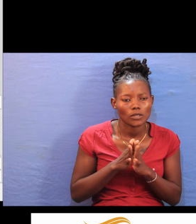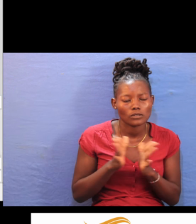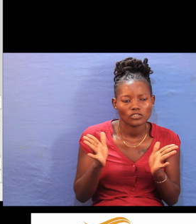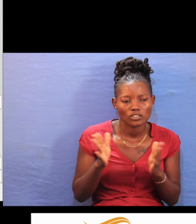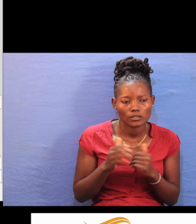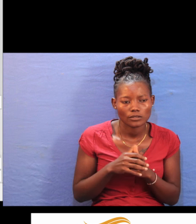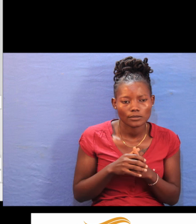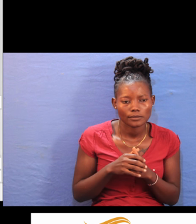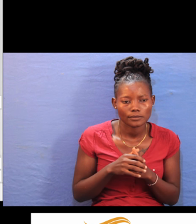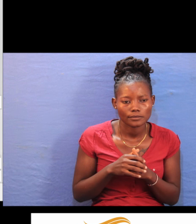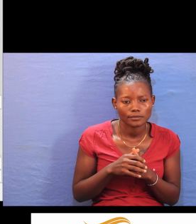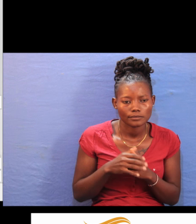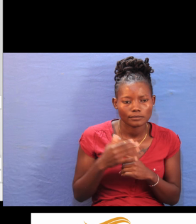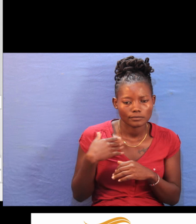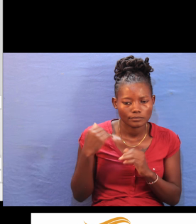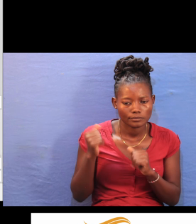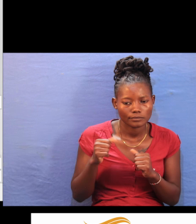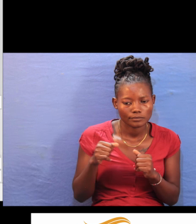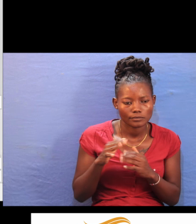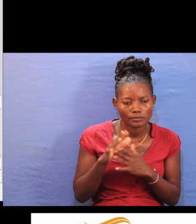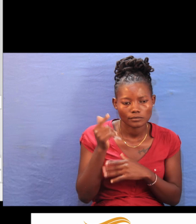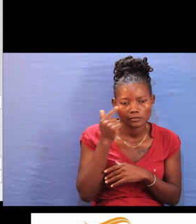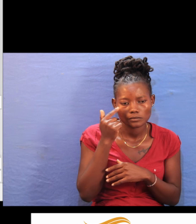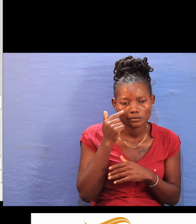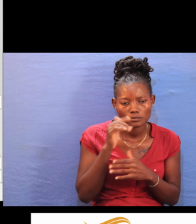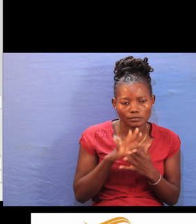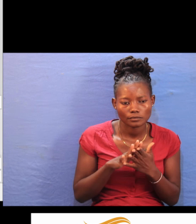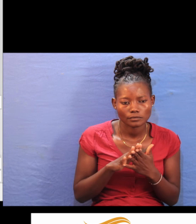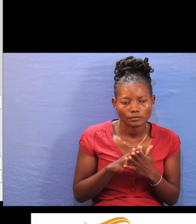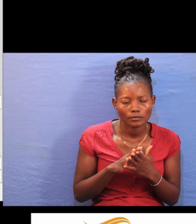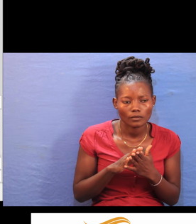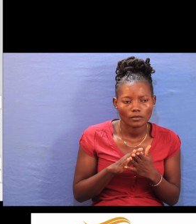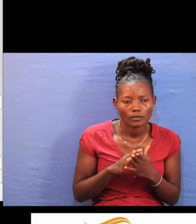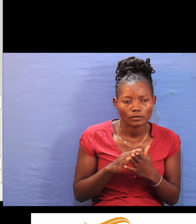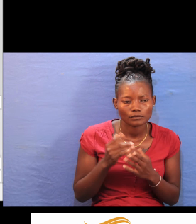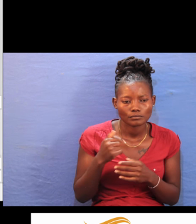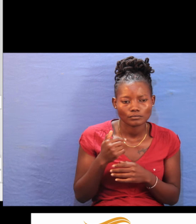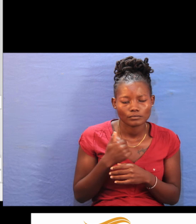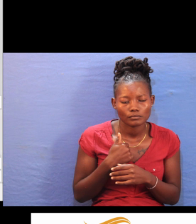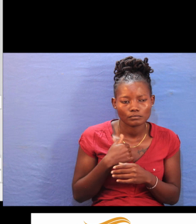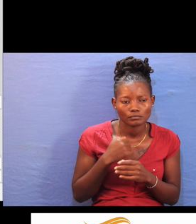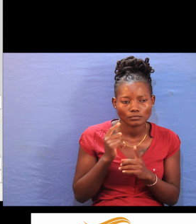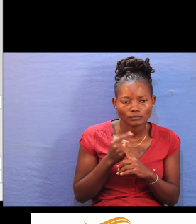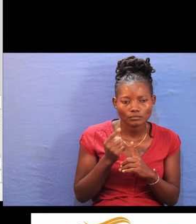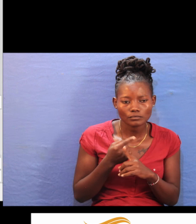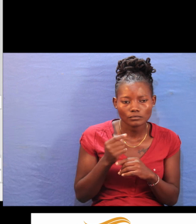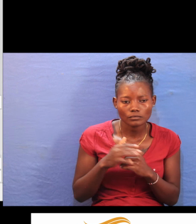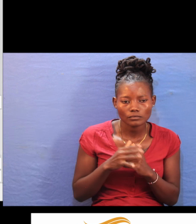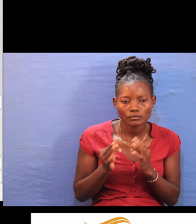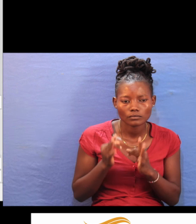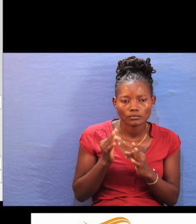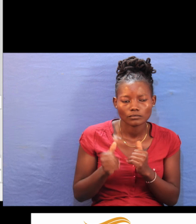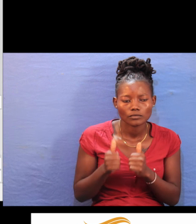before. Here's some links, and I'll get this to John. This is more,